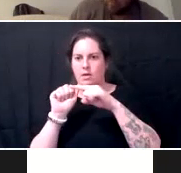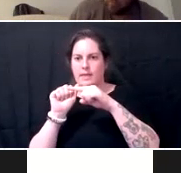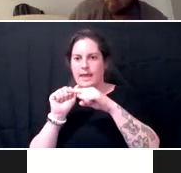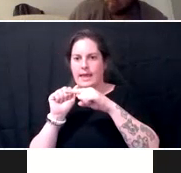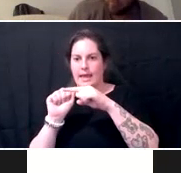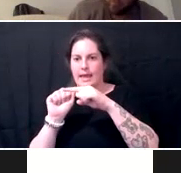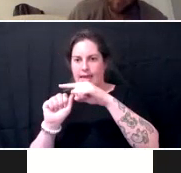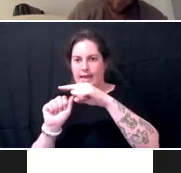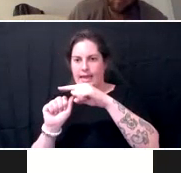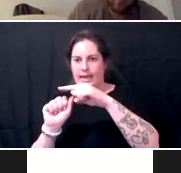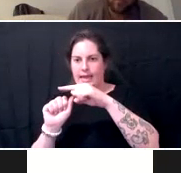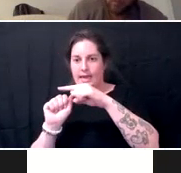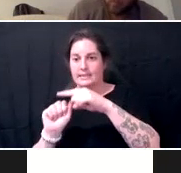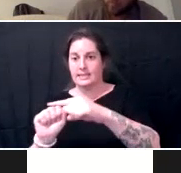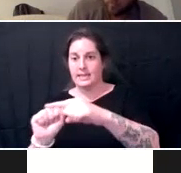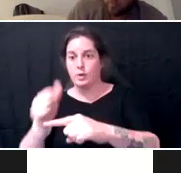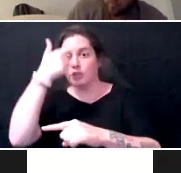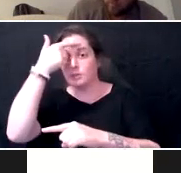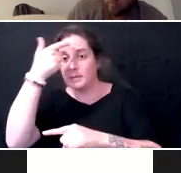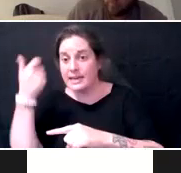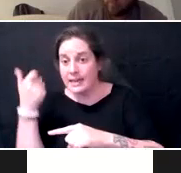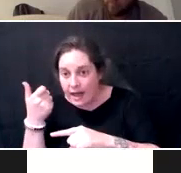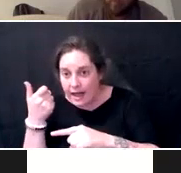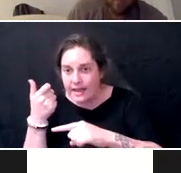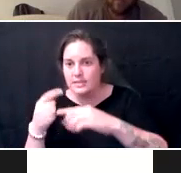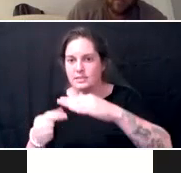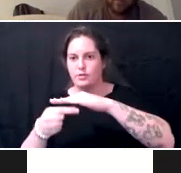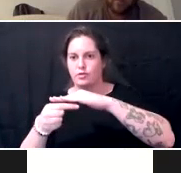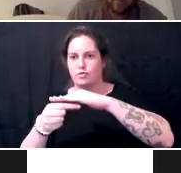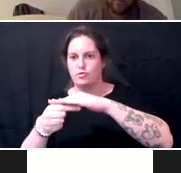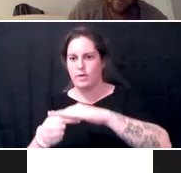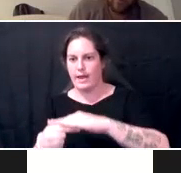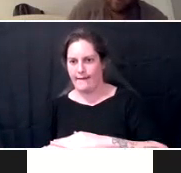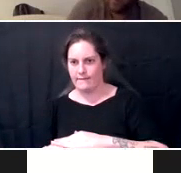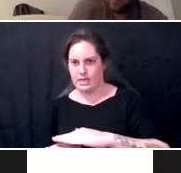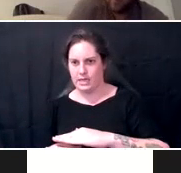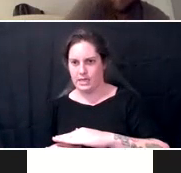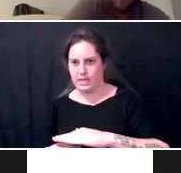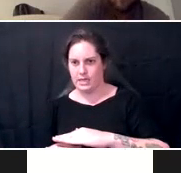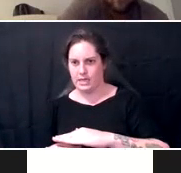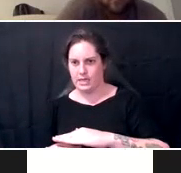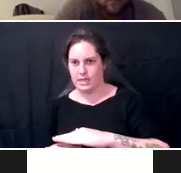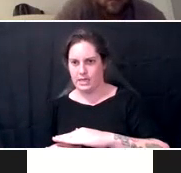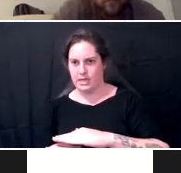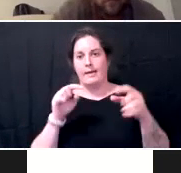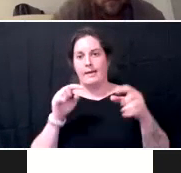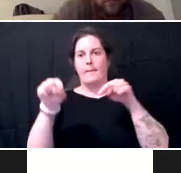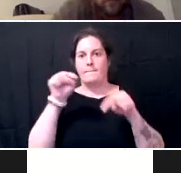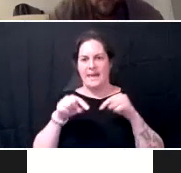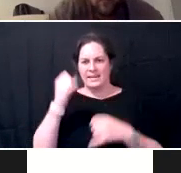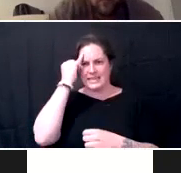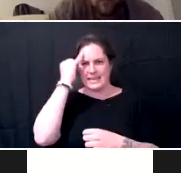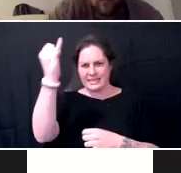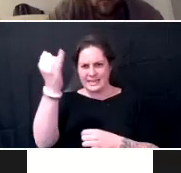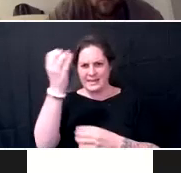gravity, okay? So now we have to go back to this idea of what's being given to